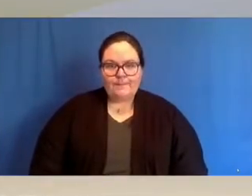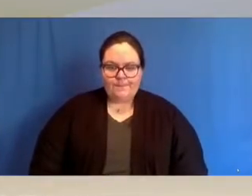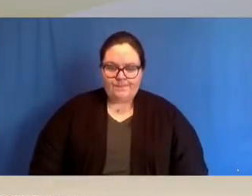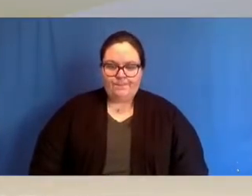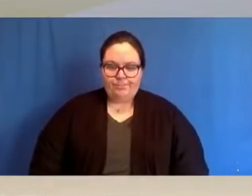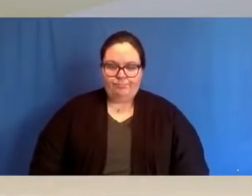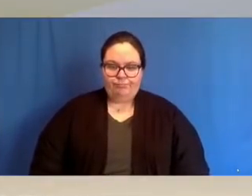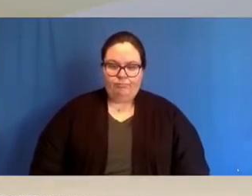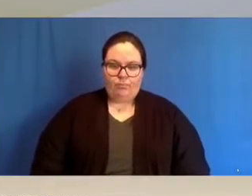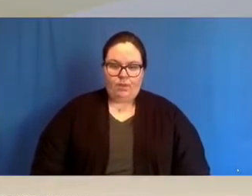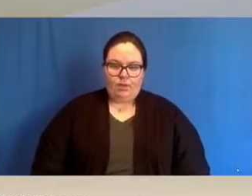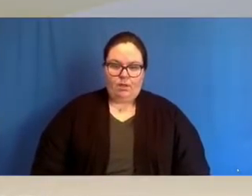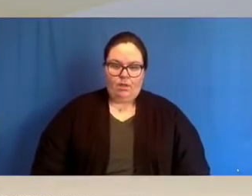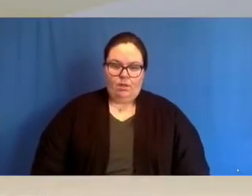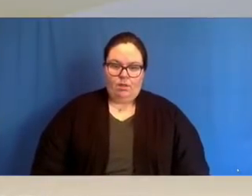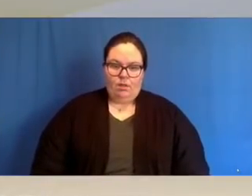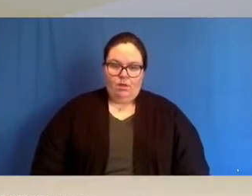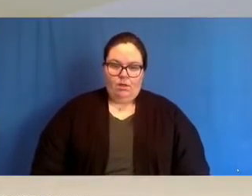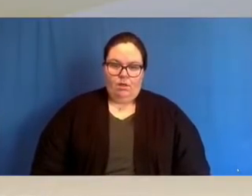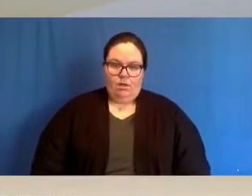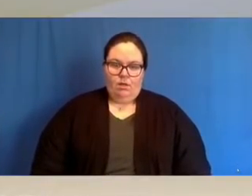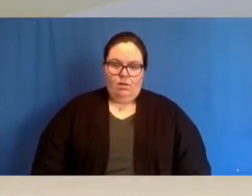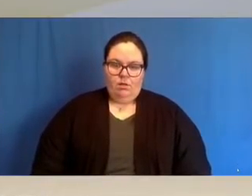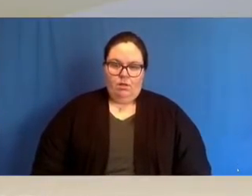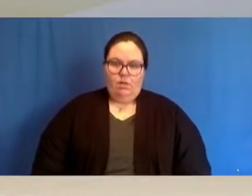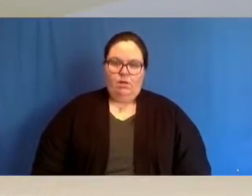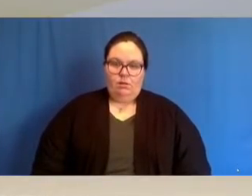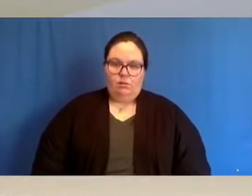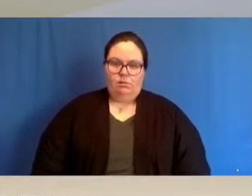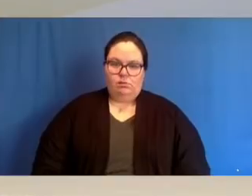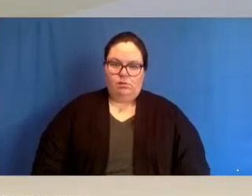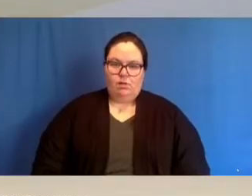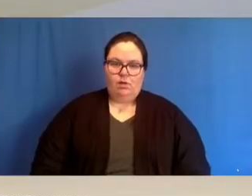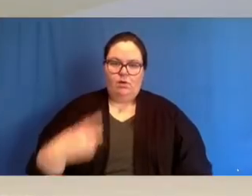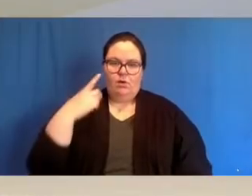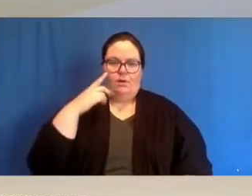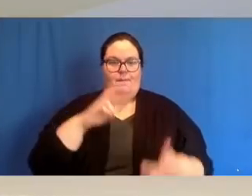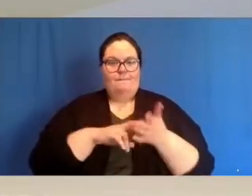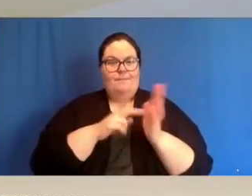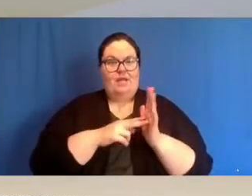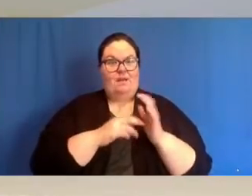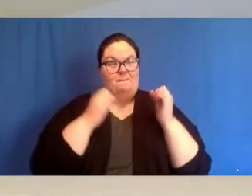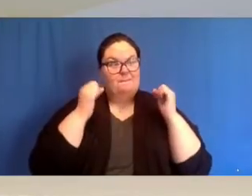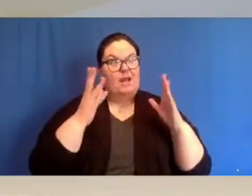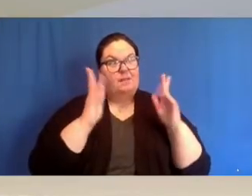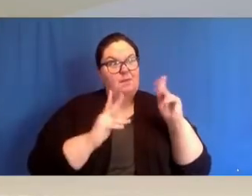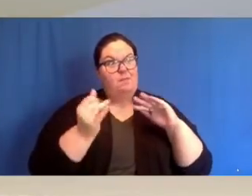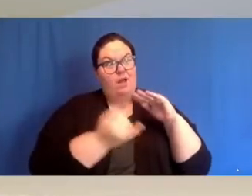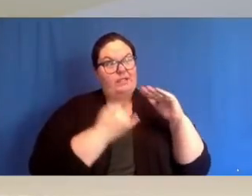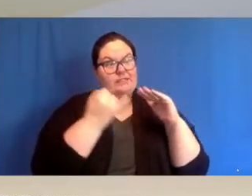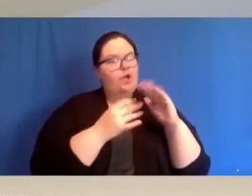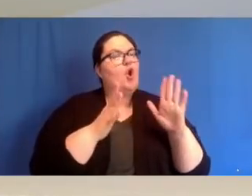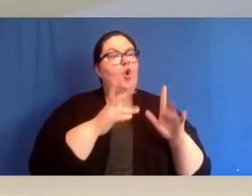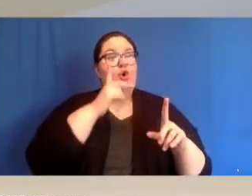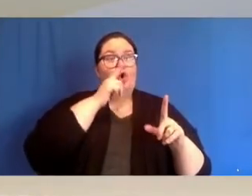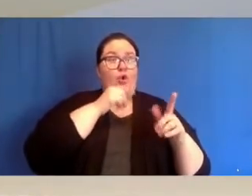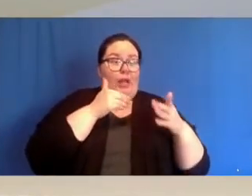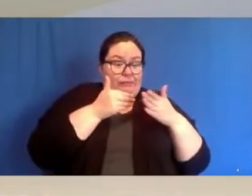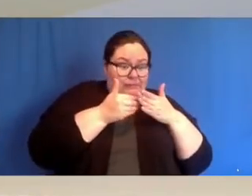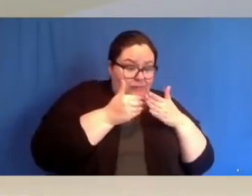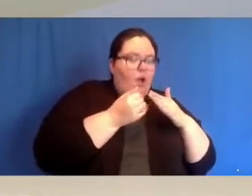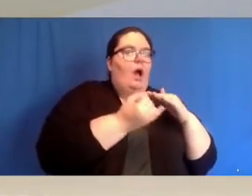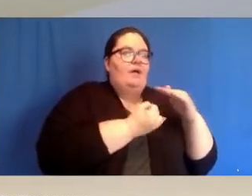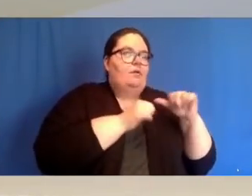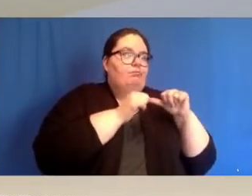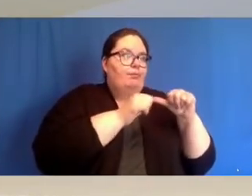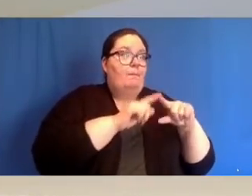for the minimal number of people that we have to in order to protect those who are vulnerable, and if